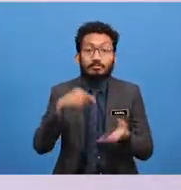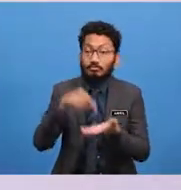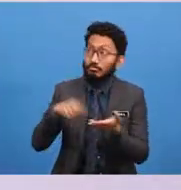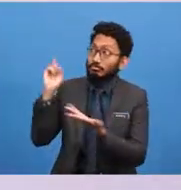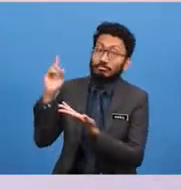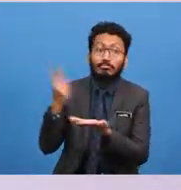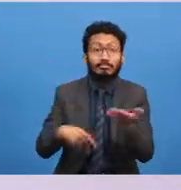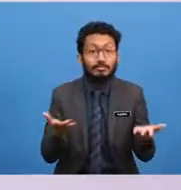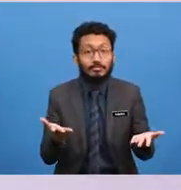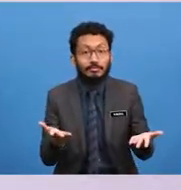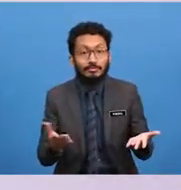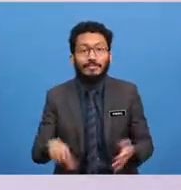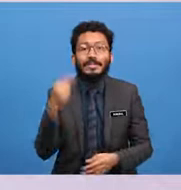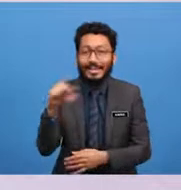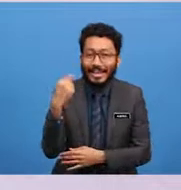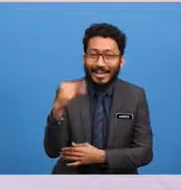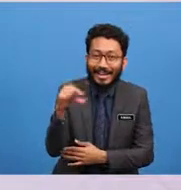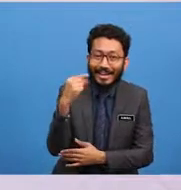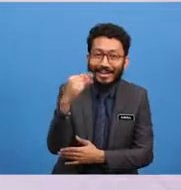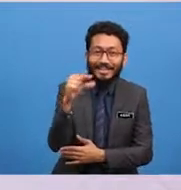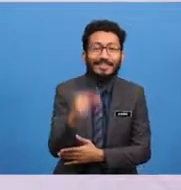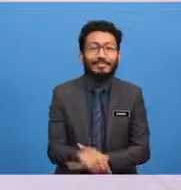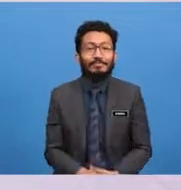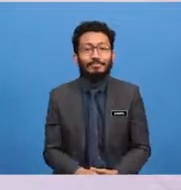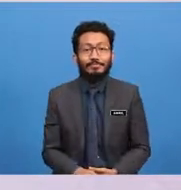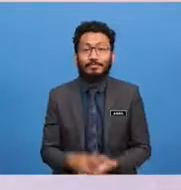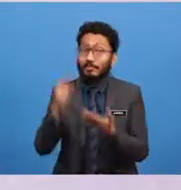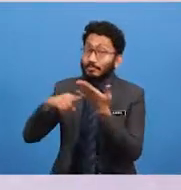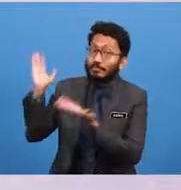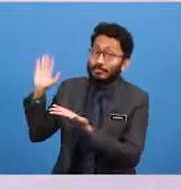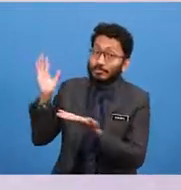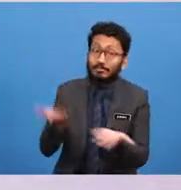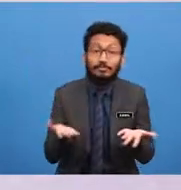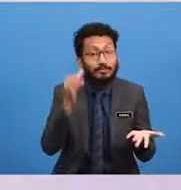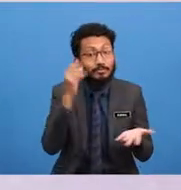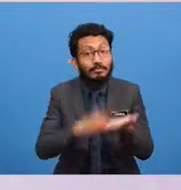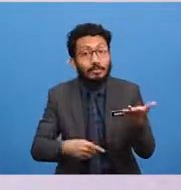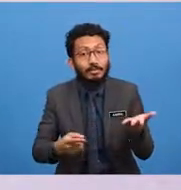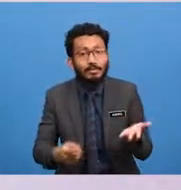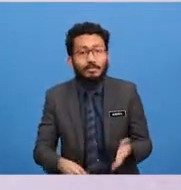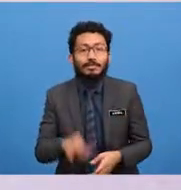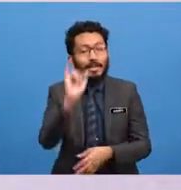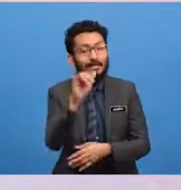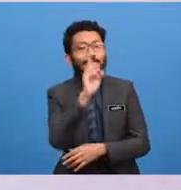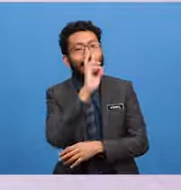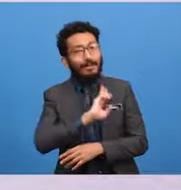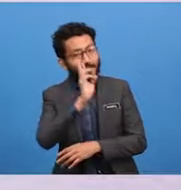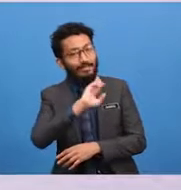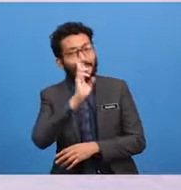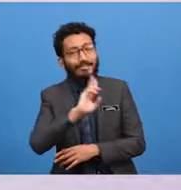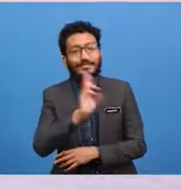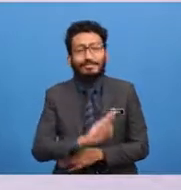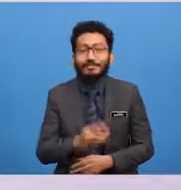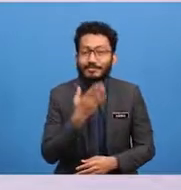yellow? It's green! And this one, yellow? It's red! My favorite